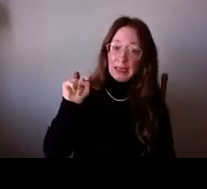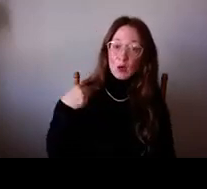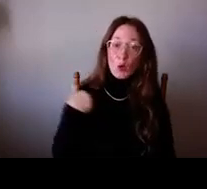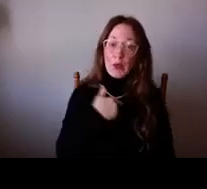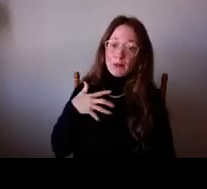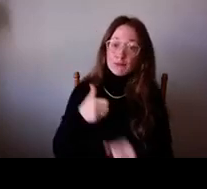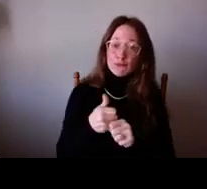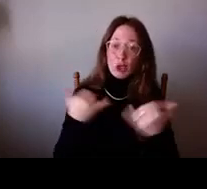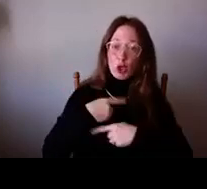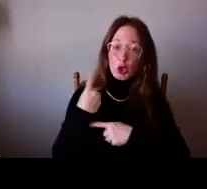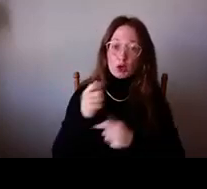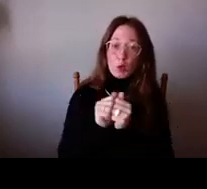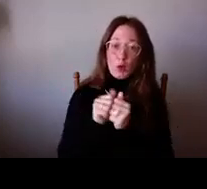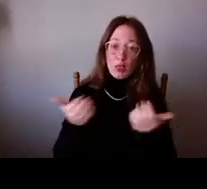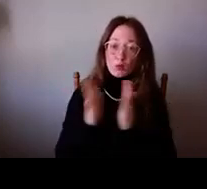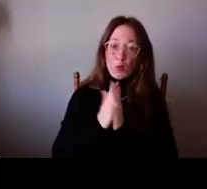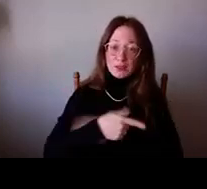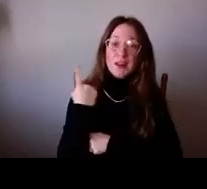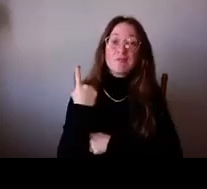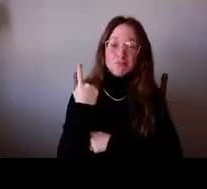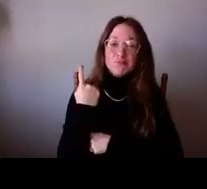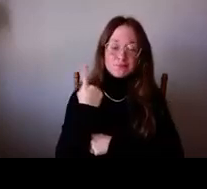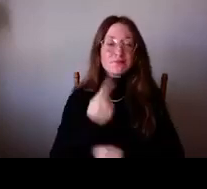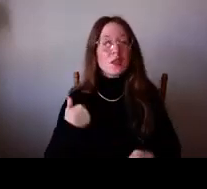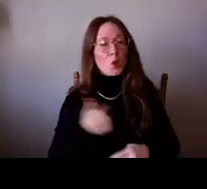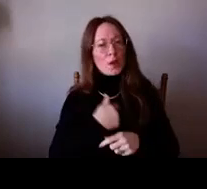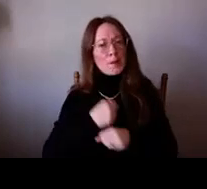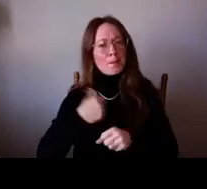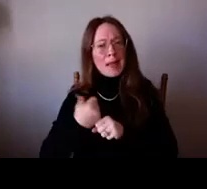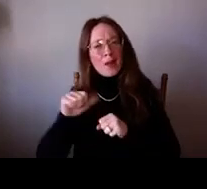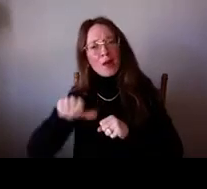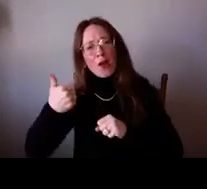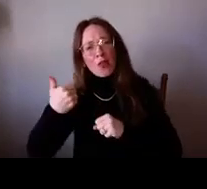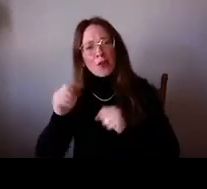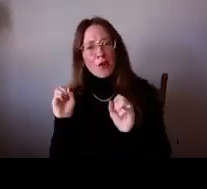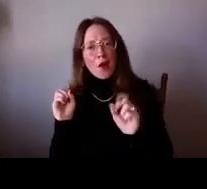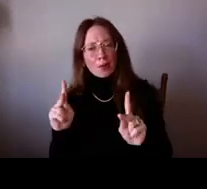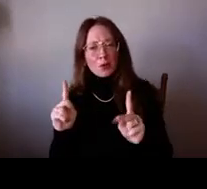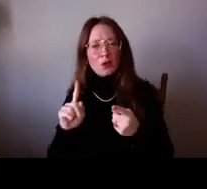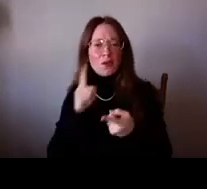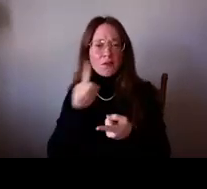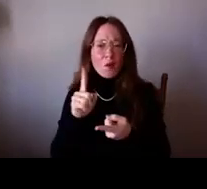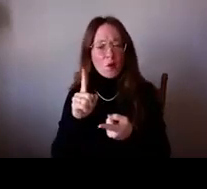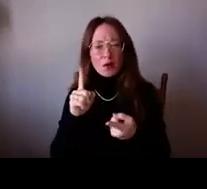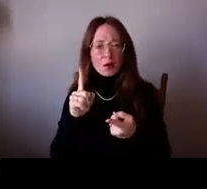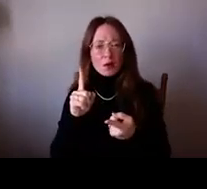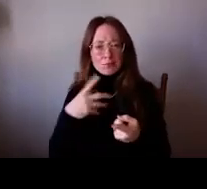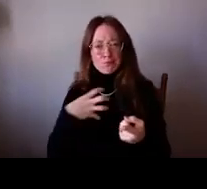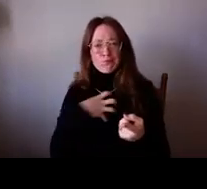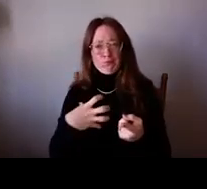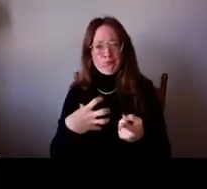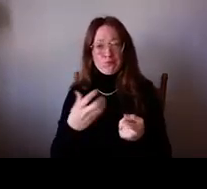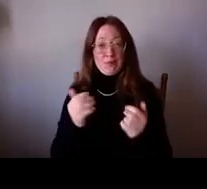requests. We did create an additional opportunity for addressing issues through conflict resolution.